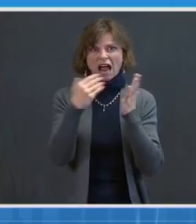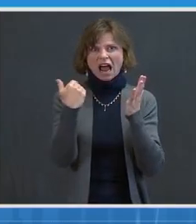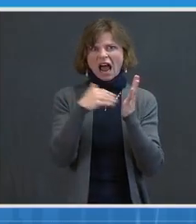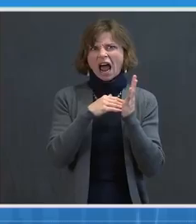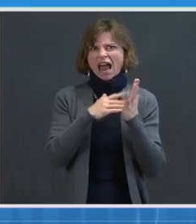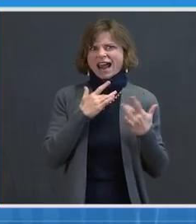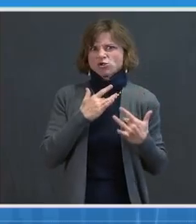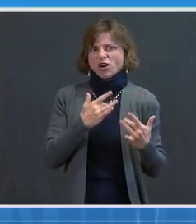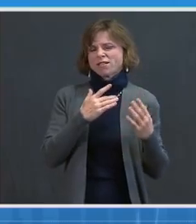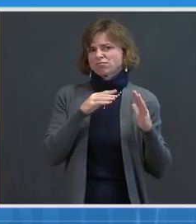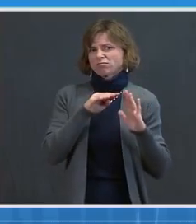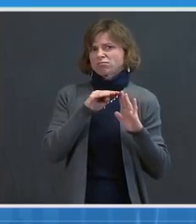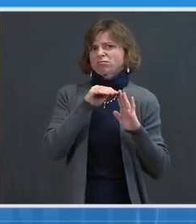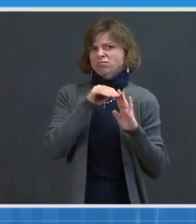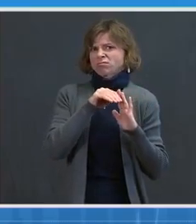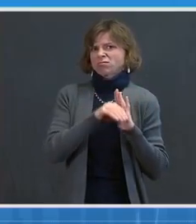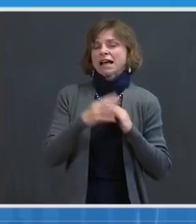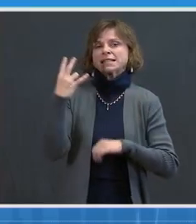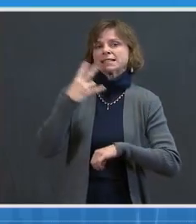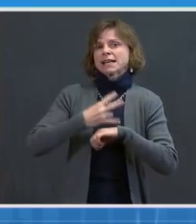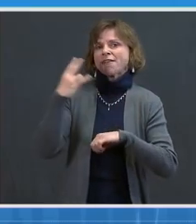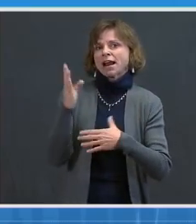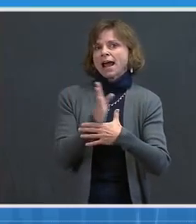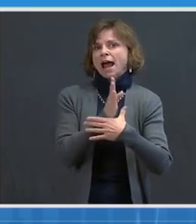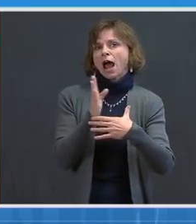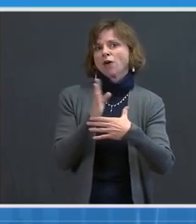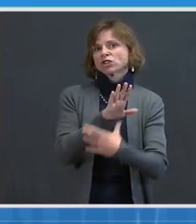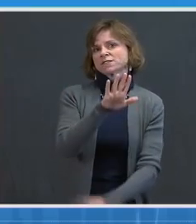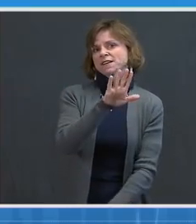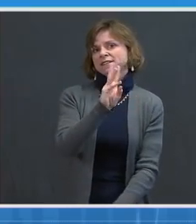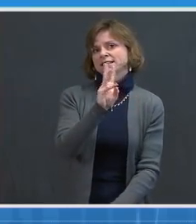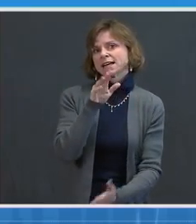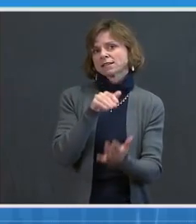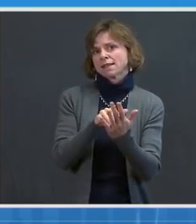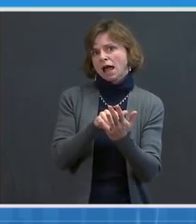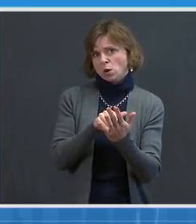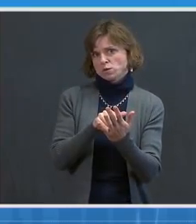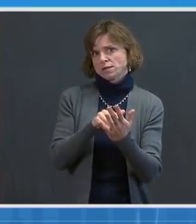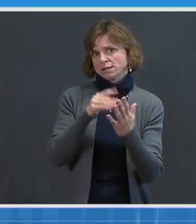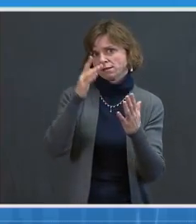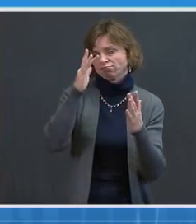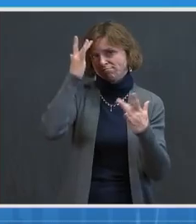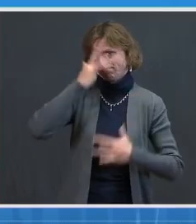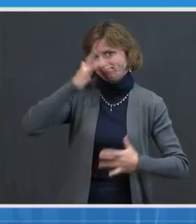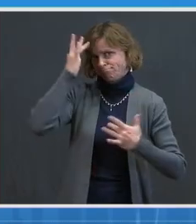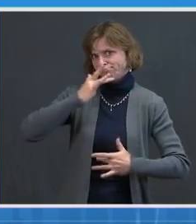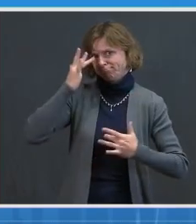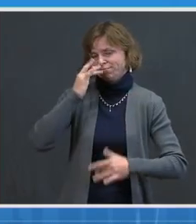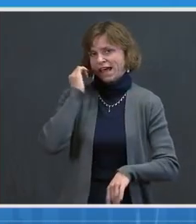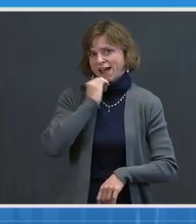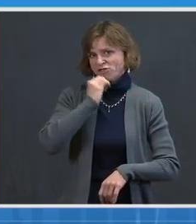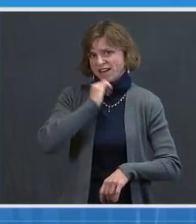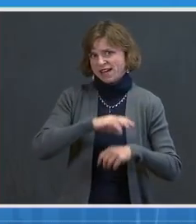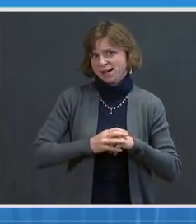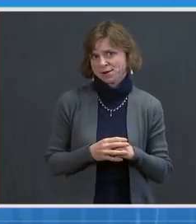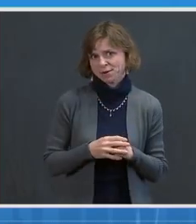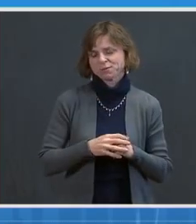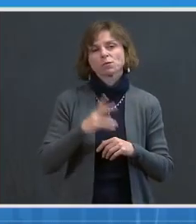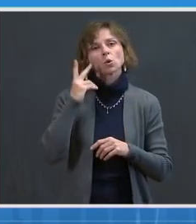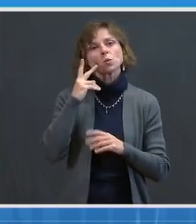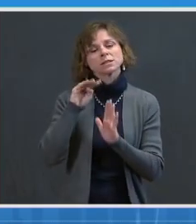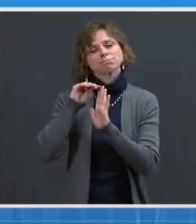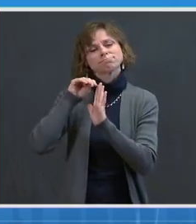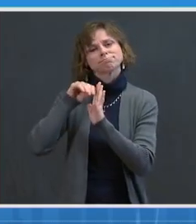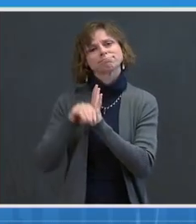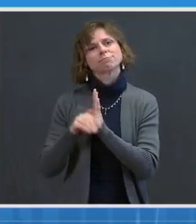trend downward, with a 7-day average now of 56,000 cases per day. We also continue to see decreases in new